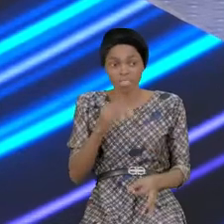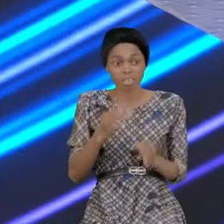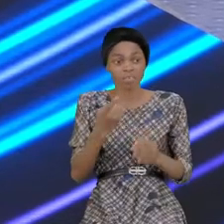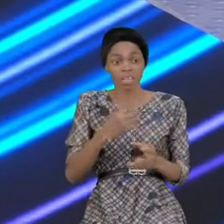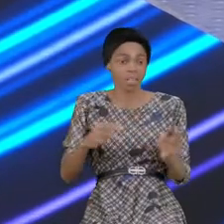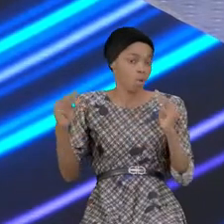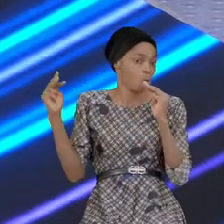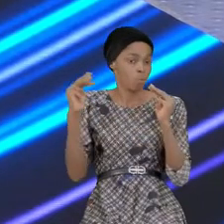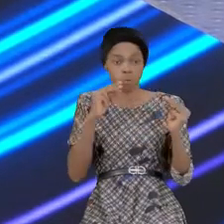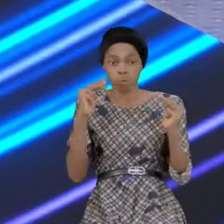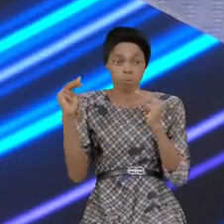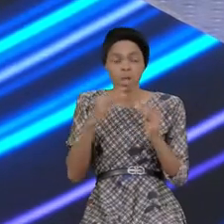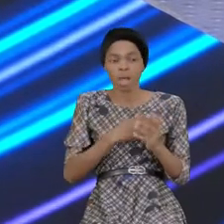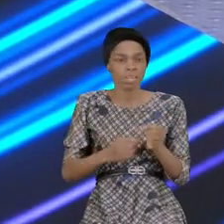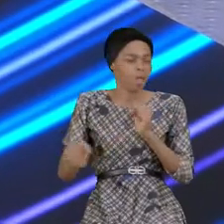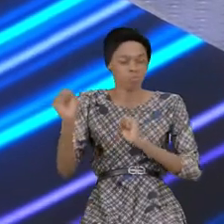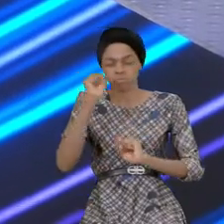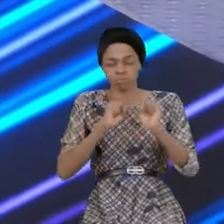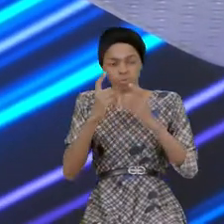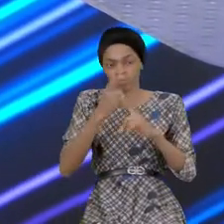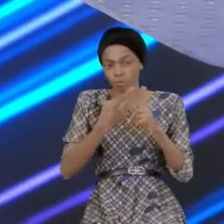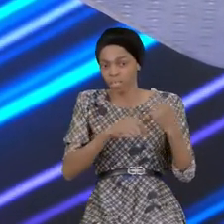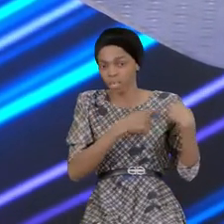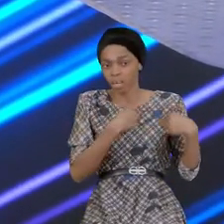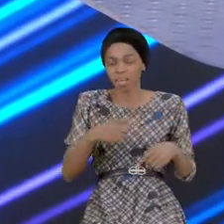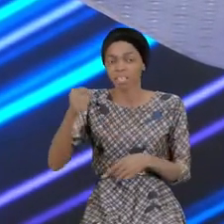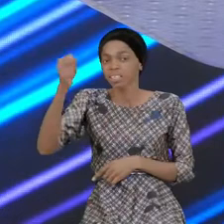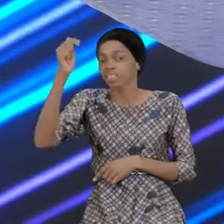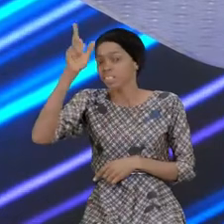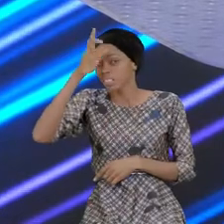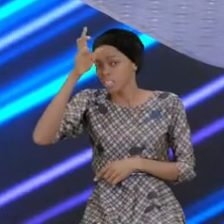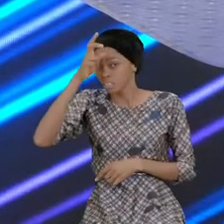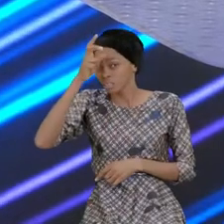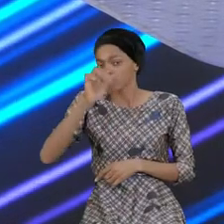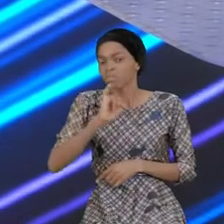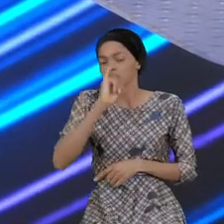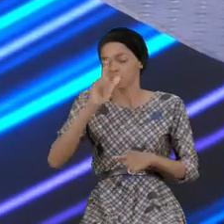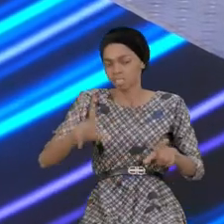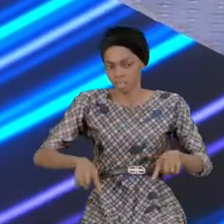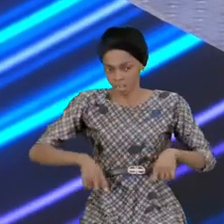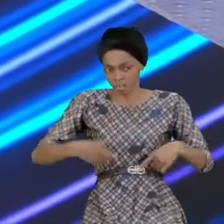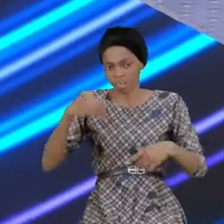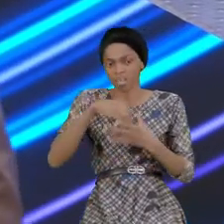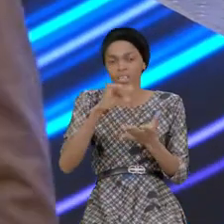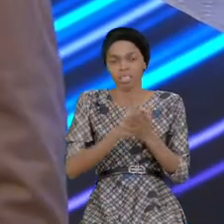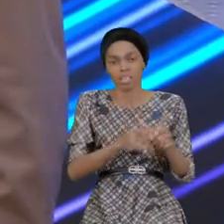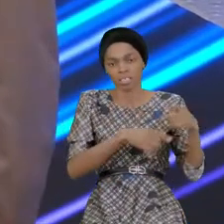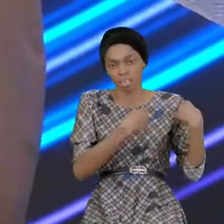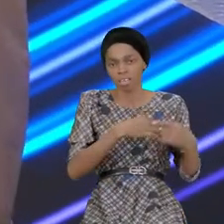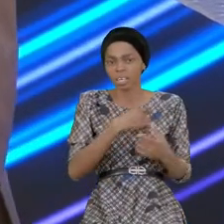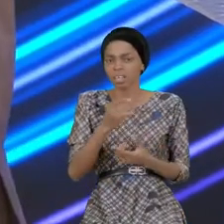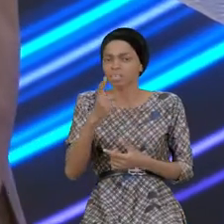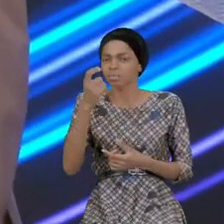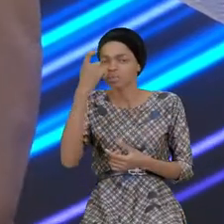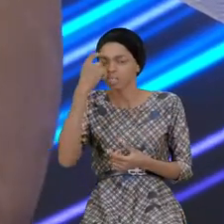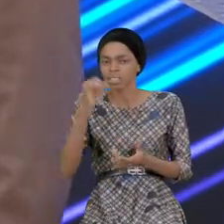a strife coming from the heart, the devil is resident in that heart. And do you think